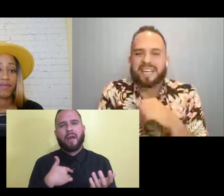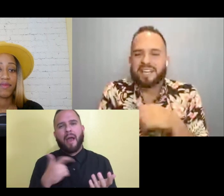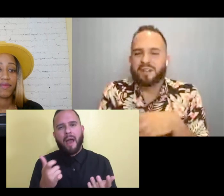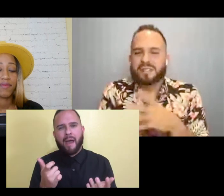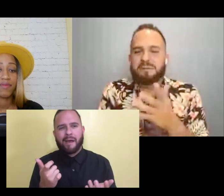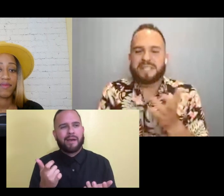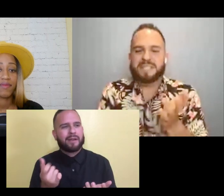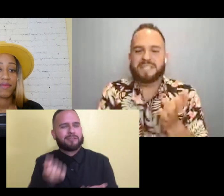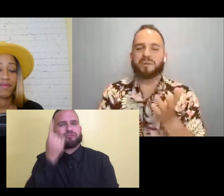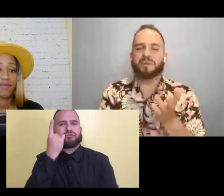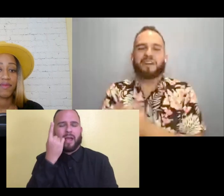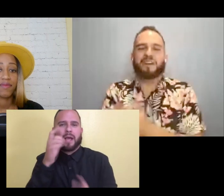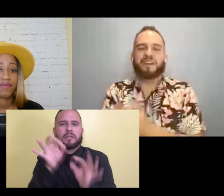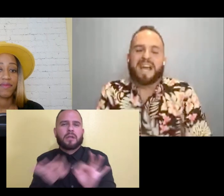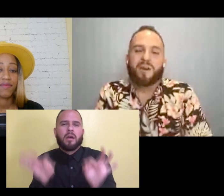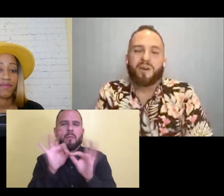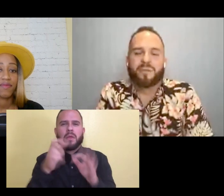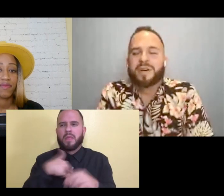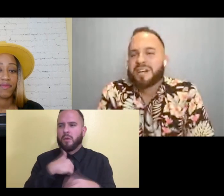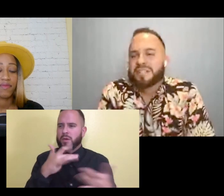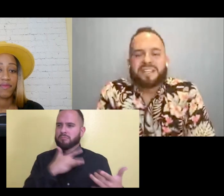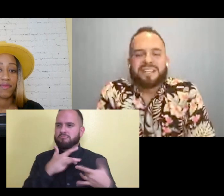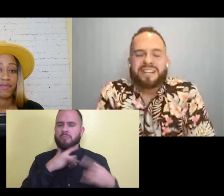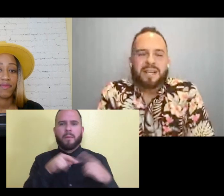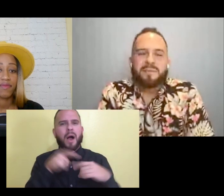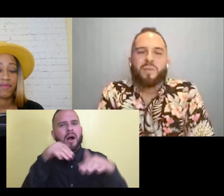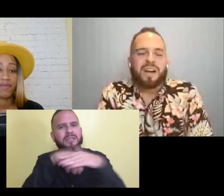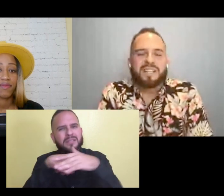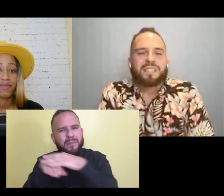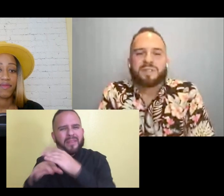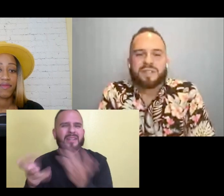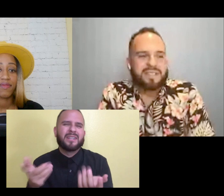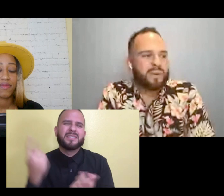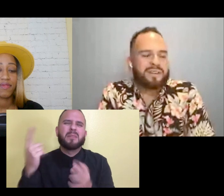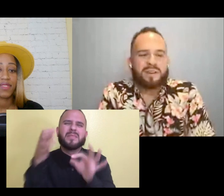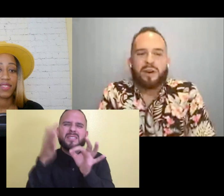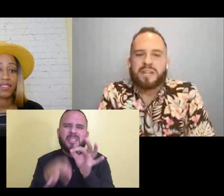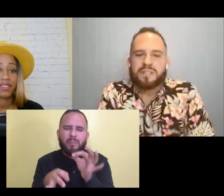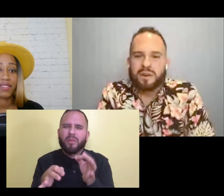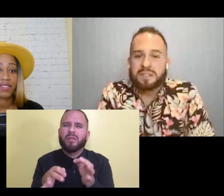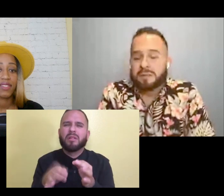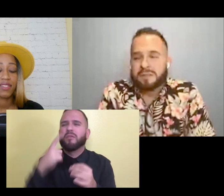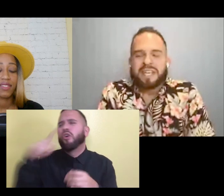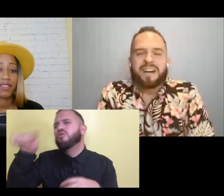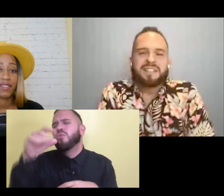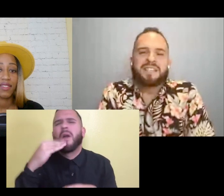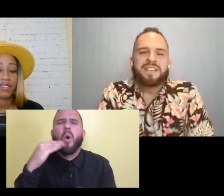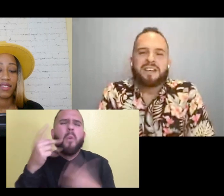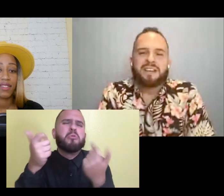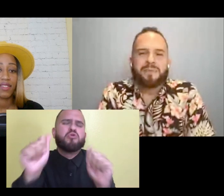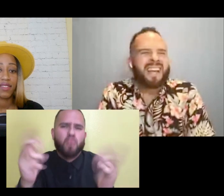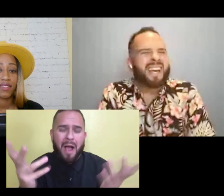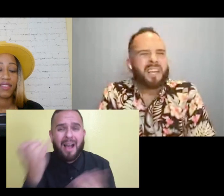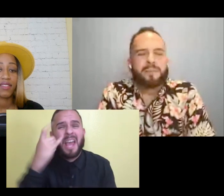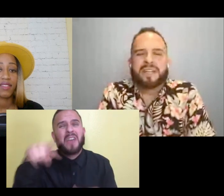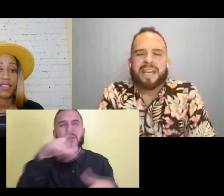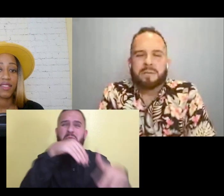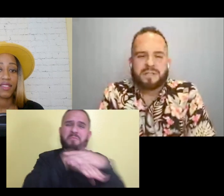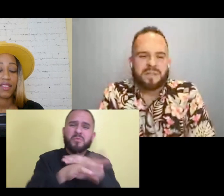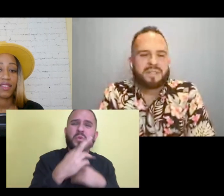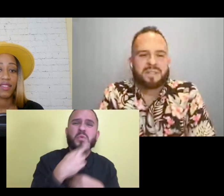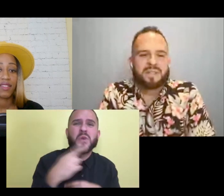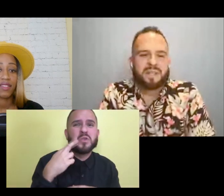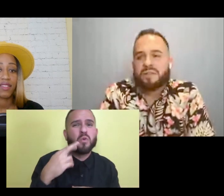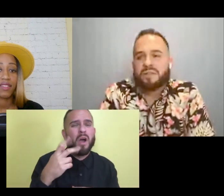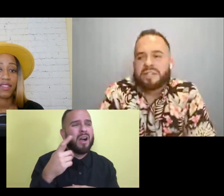and something simple for everybody at home. Next time you walk into whatever, a restaurant or something, they got a TV on, be like, hey, can you put the